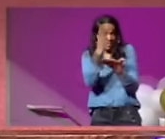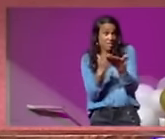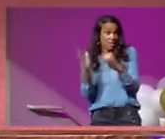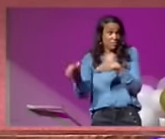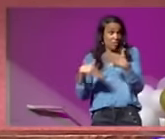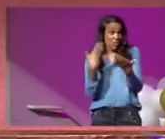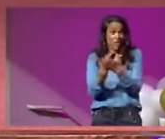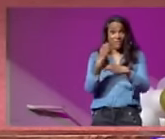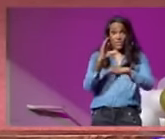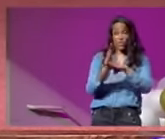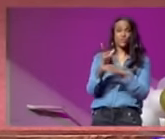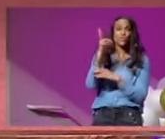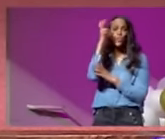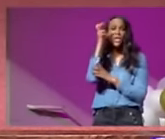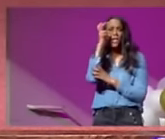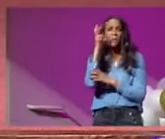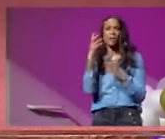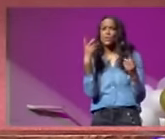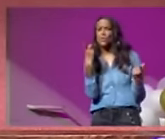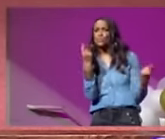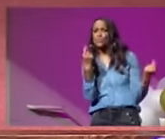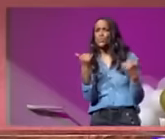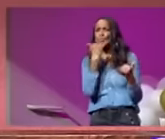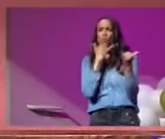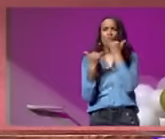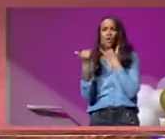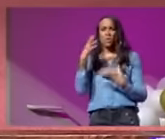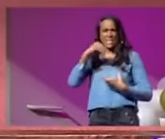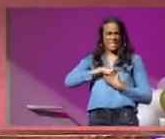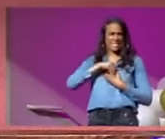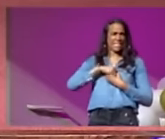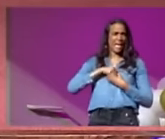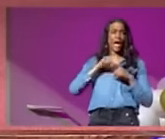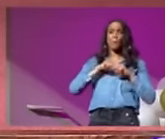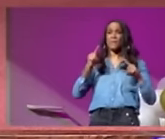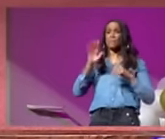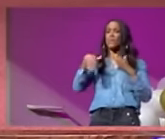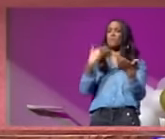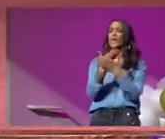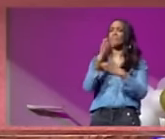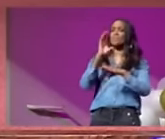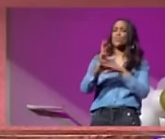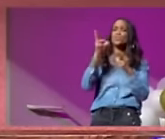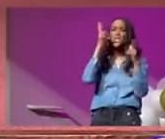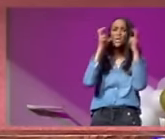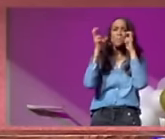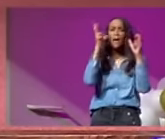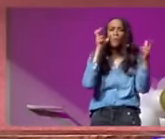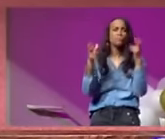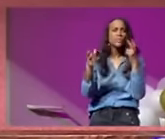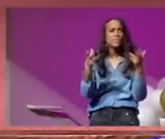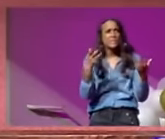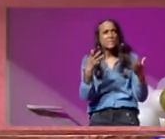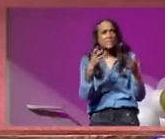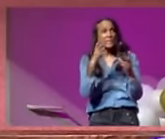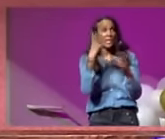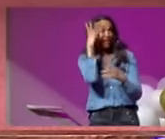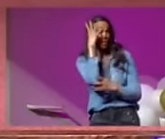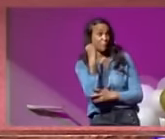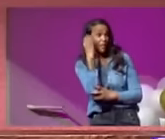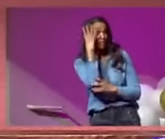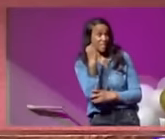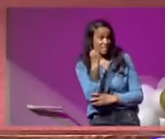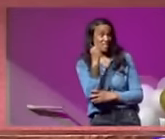hear about the sin within, but rarely do we go to church and hear about the sin we live in.